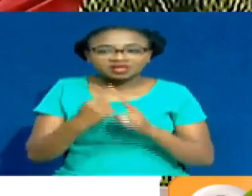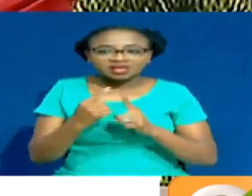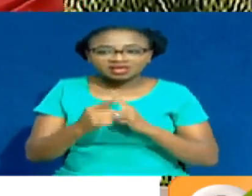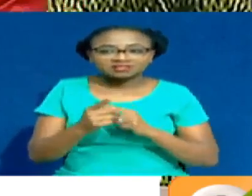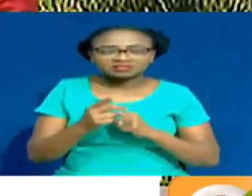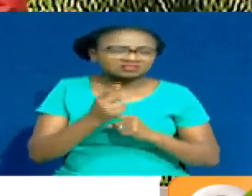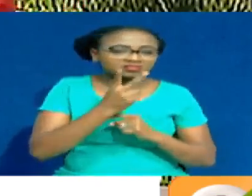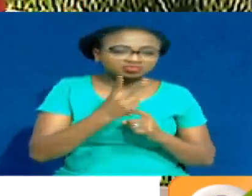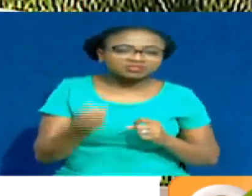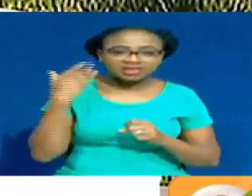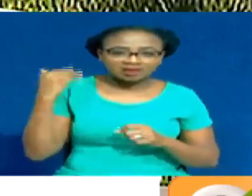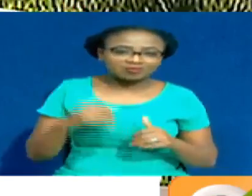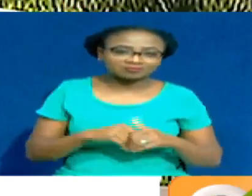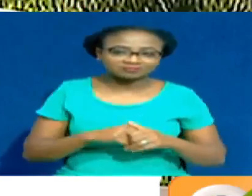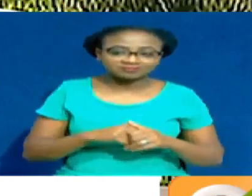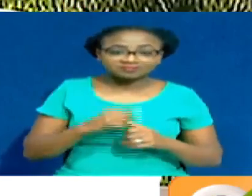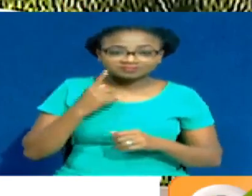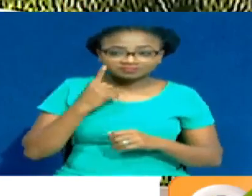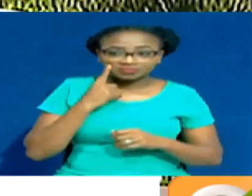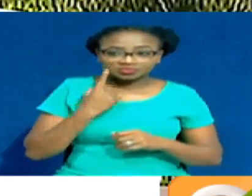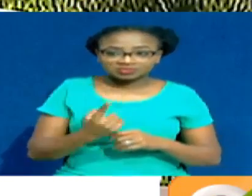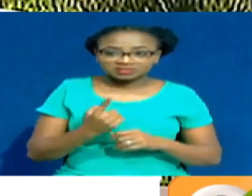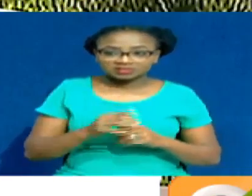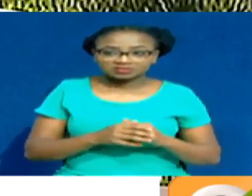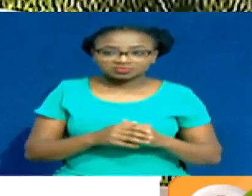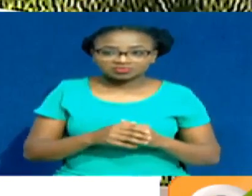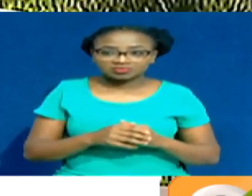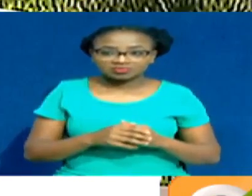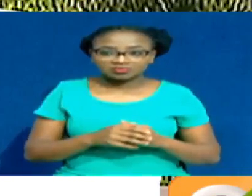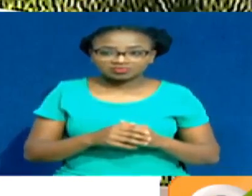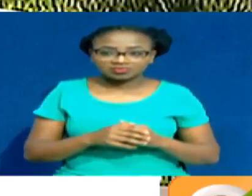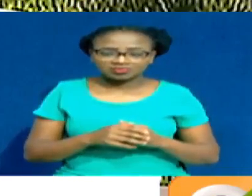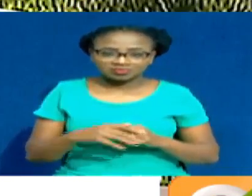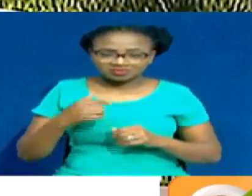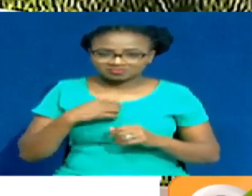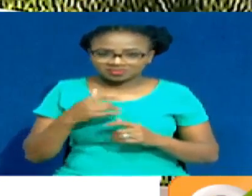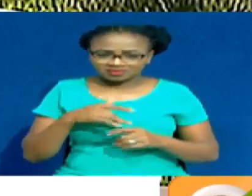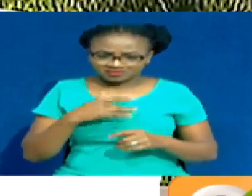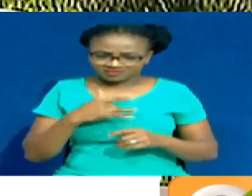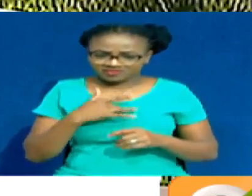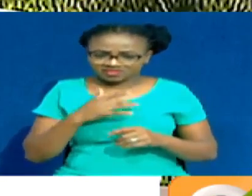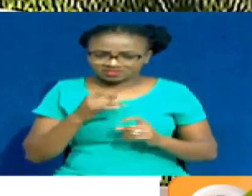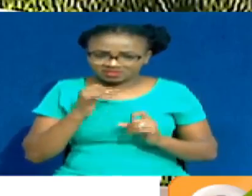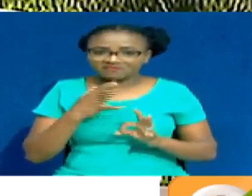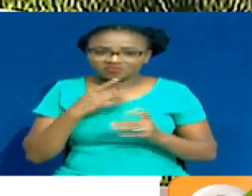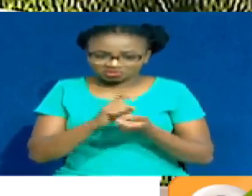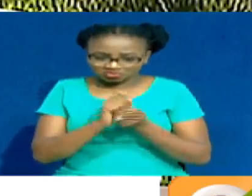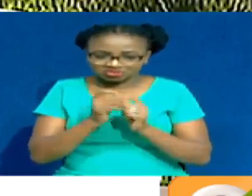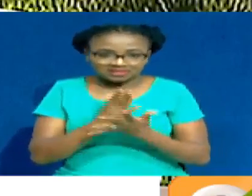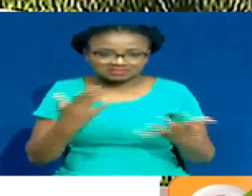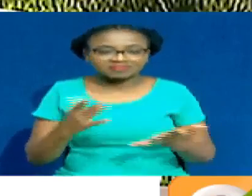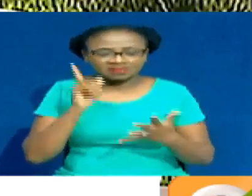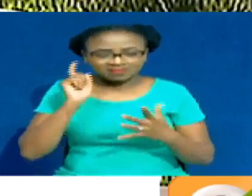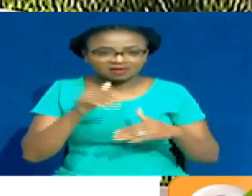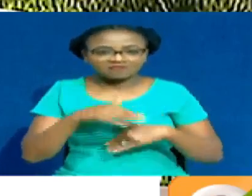They're actually before independence. And I don't believe in a punitive way to introduce change, because if we are looking